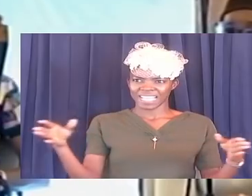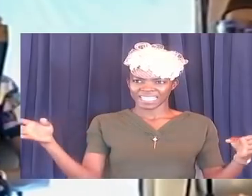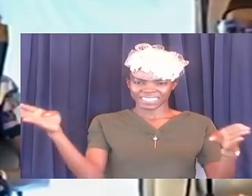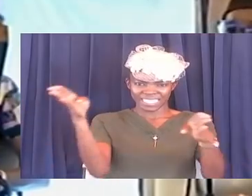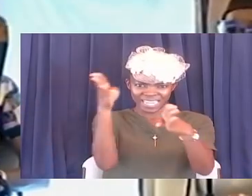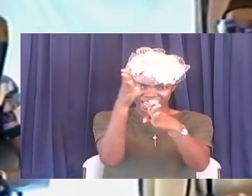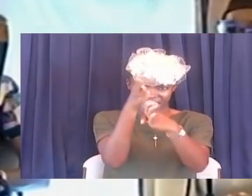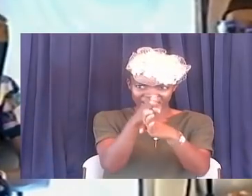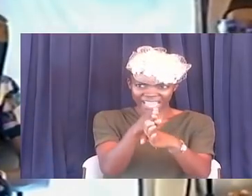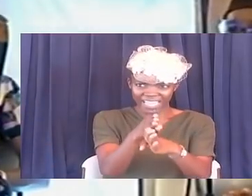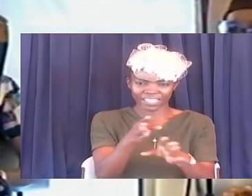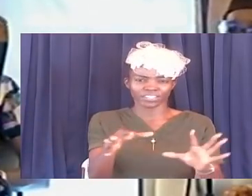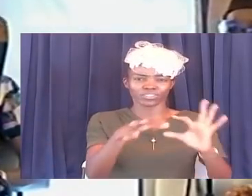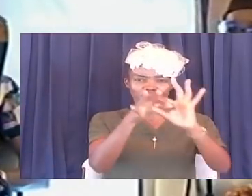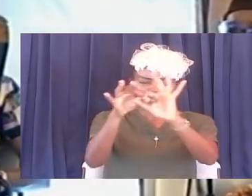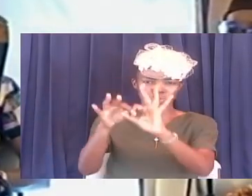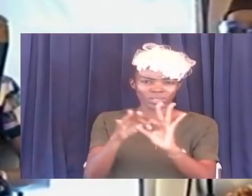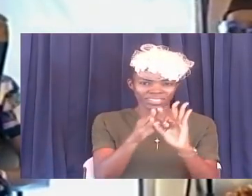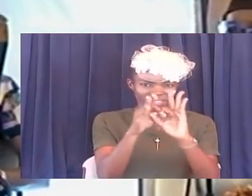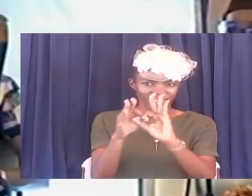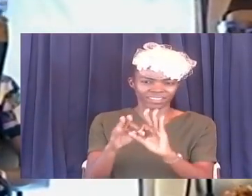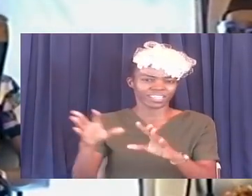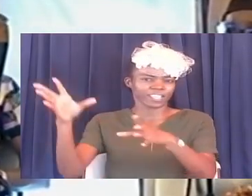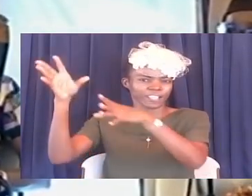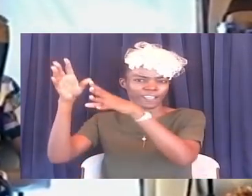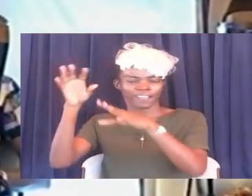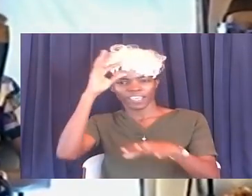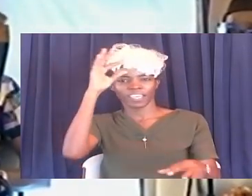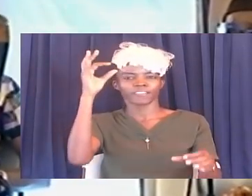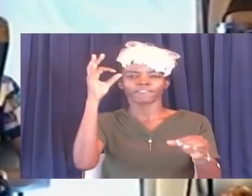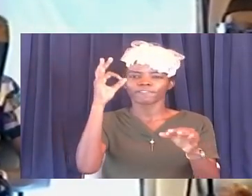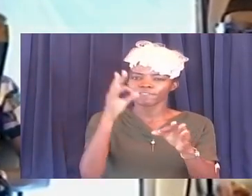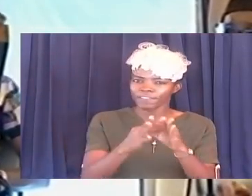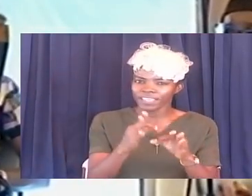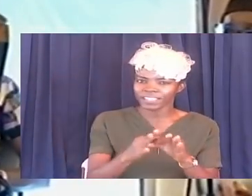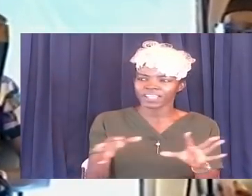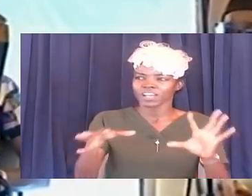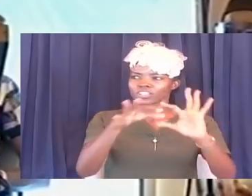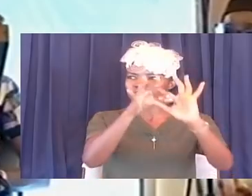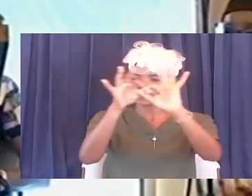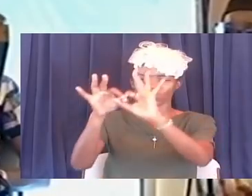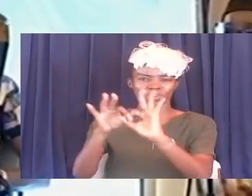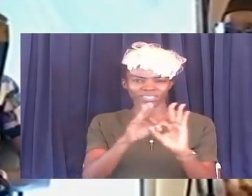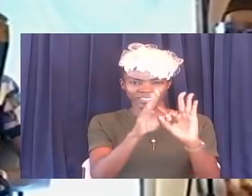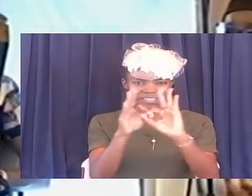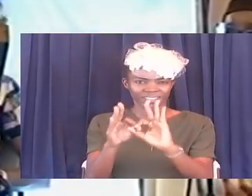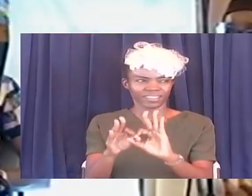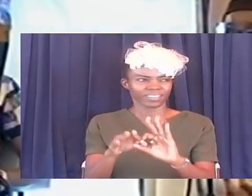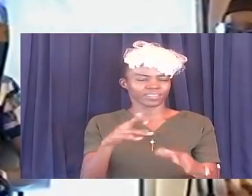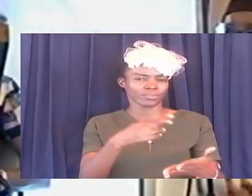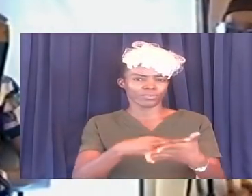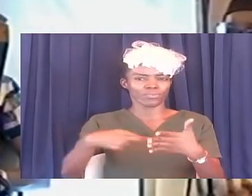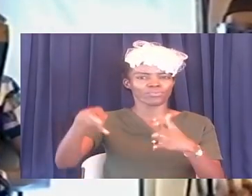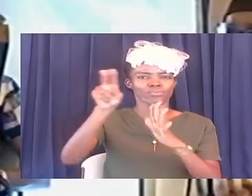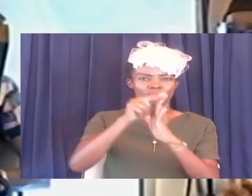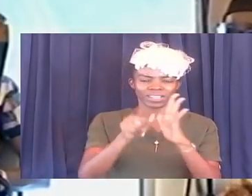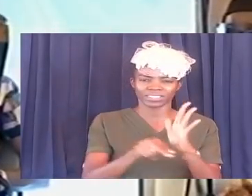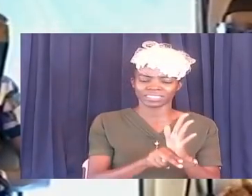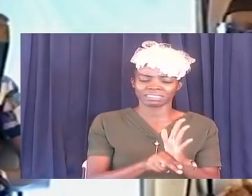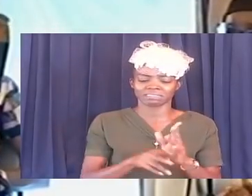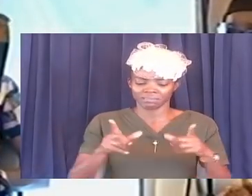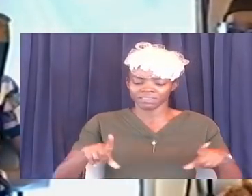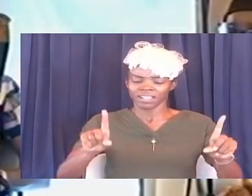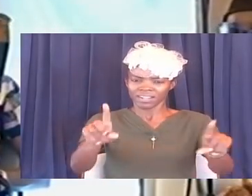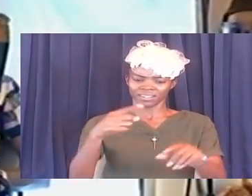join together in faith. Join together in righteousness and let us be at the